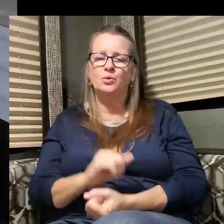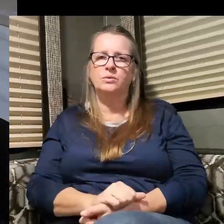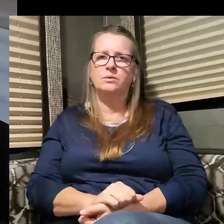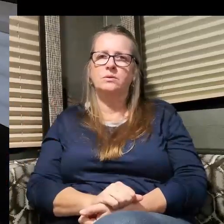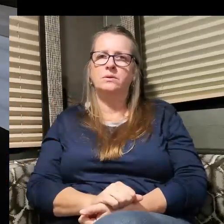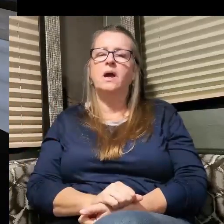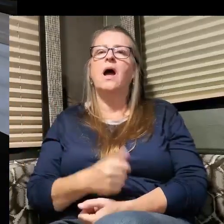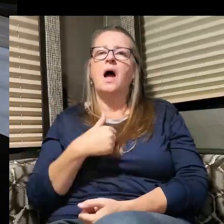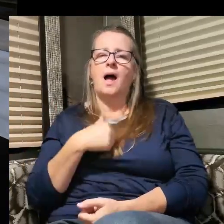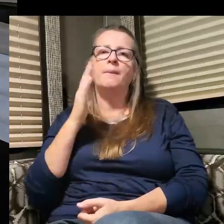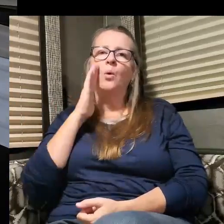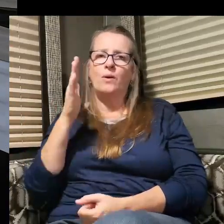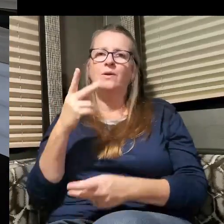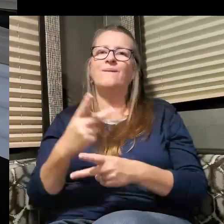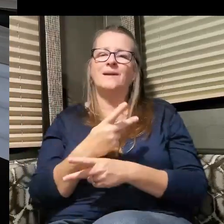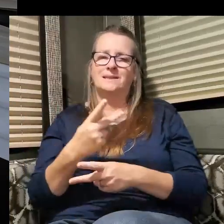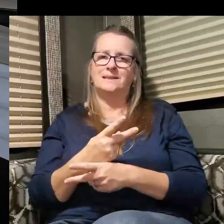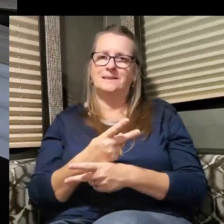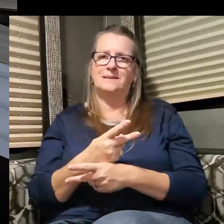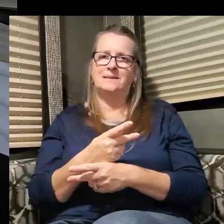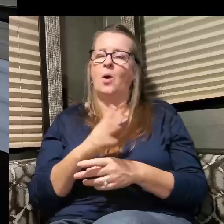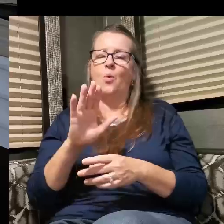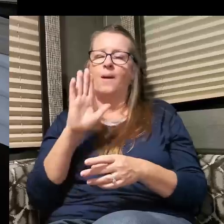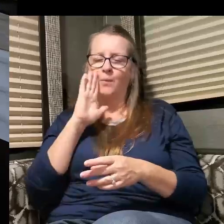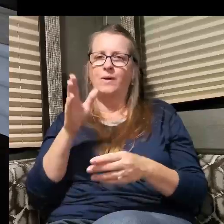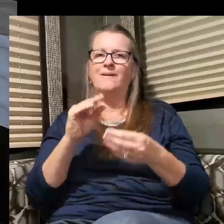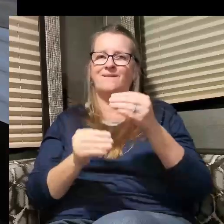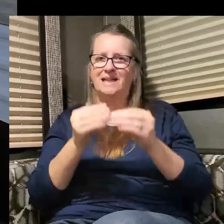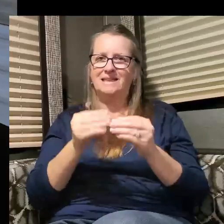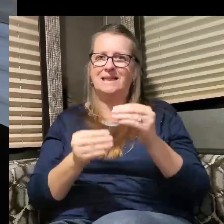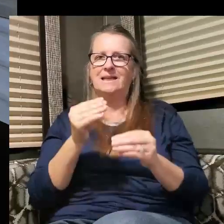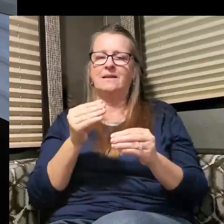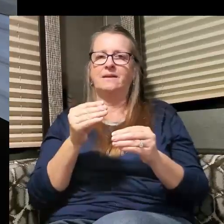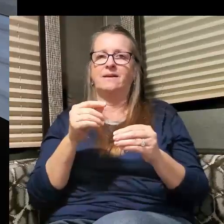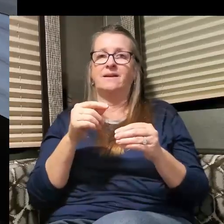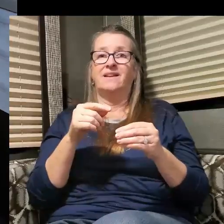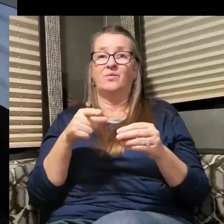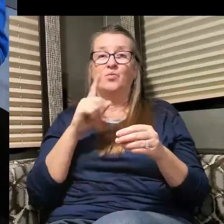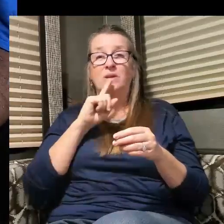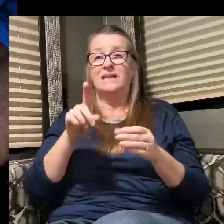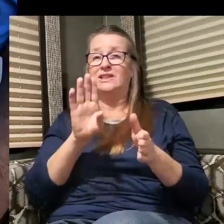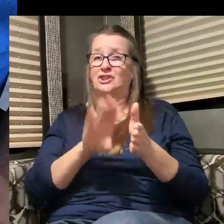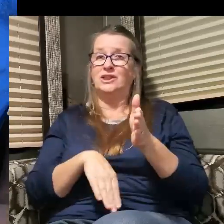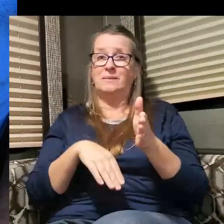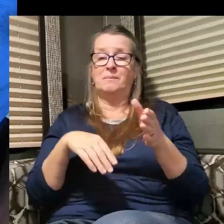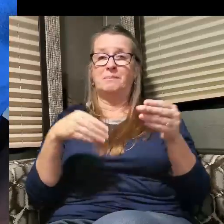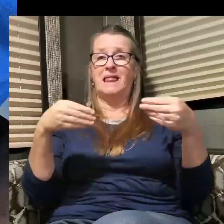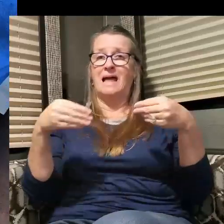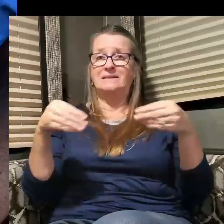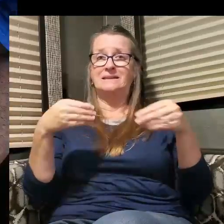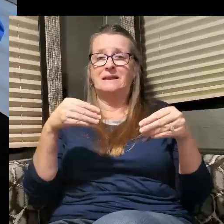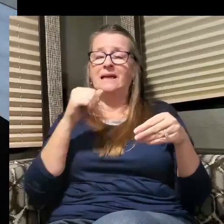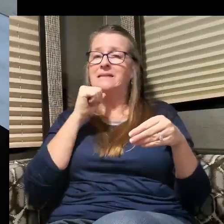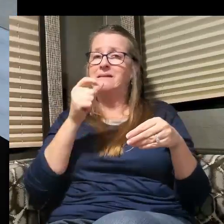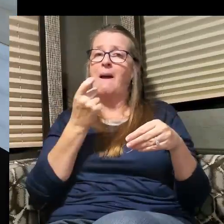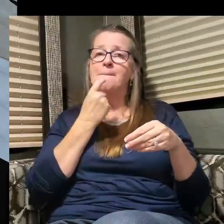too. I'm gonna fix this. This is some super cheap plastic, not